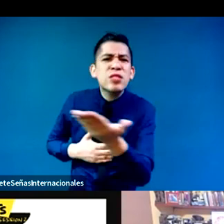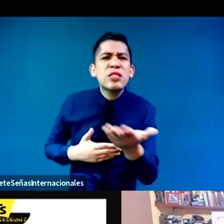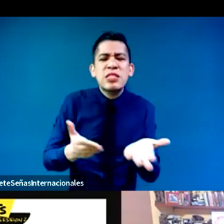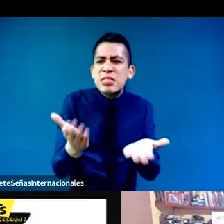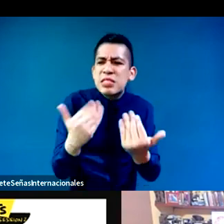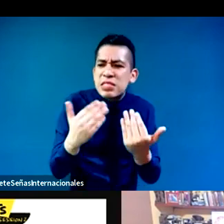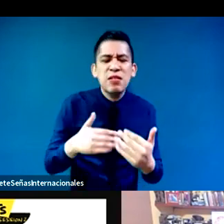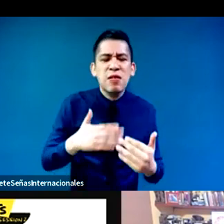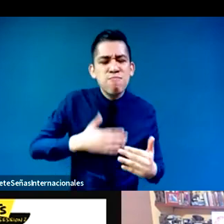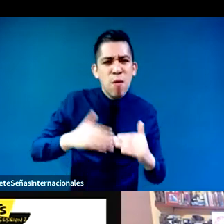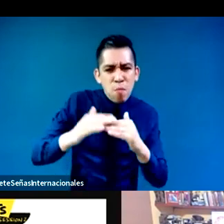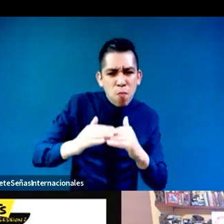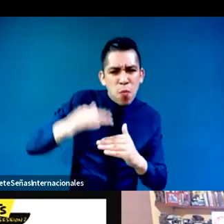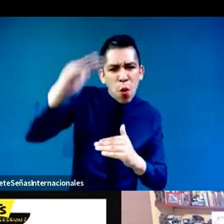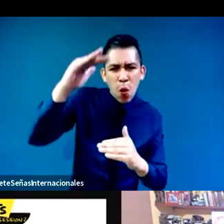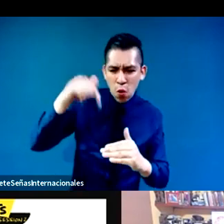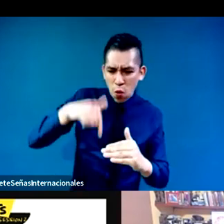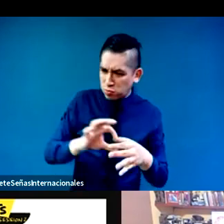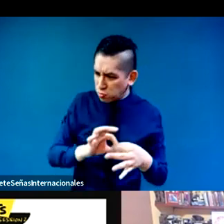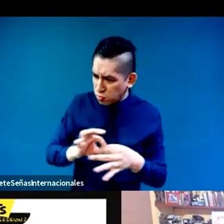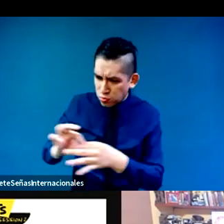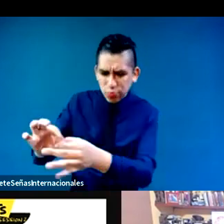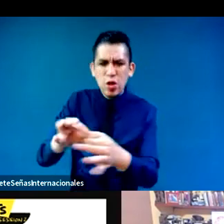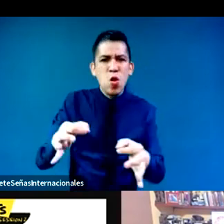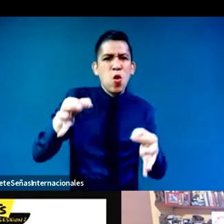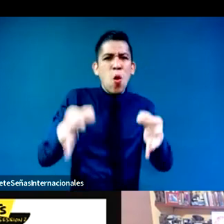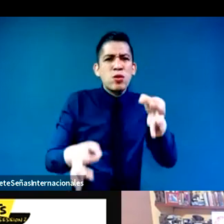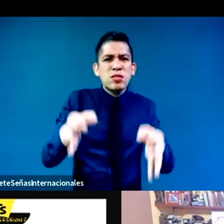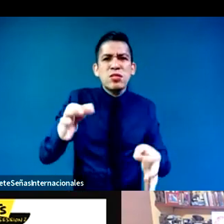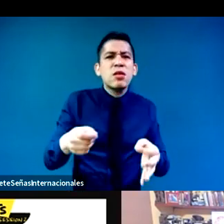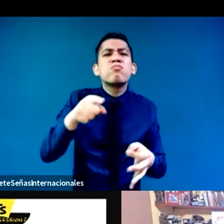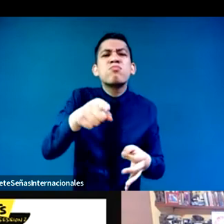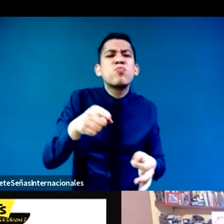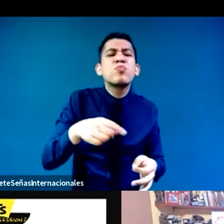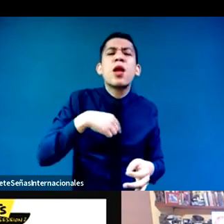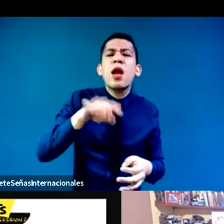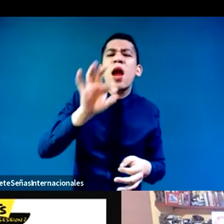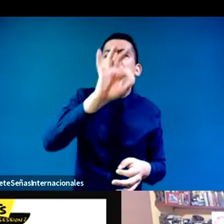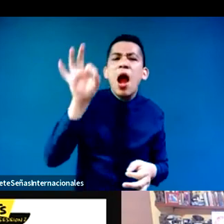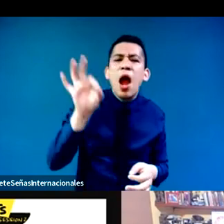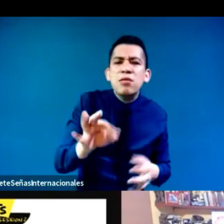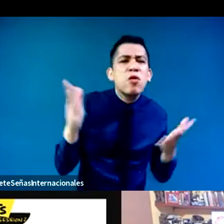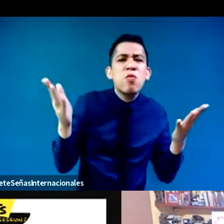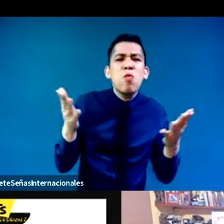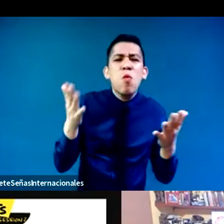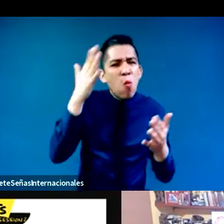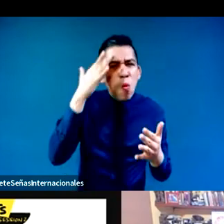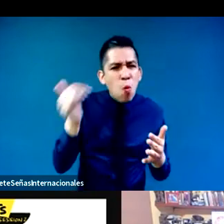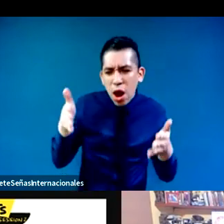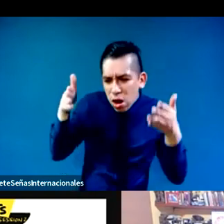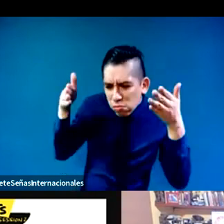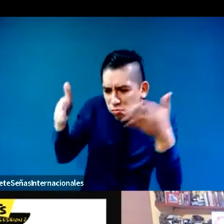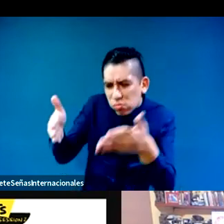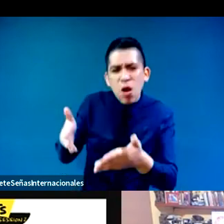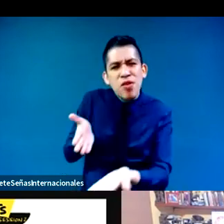on economic justice and rights for women and girls? Why is it urgent now? And what does the Action Coalition